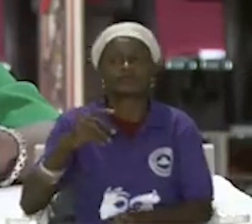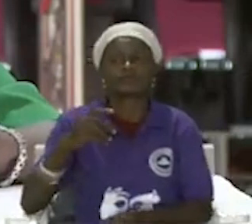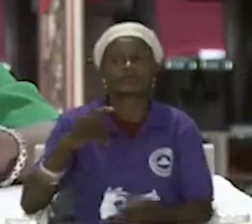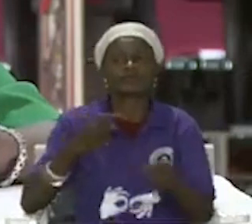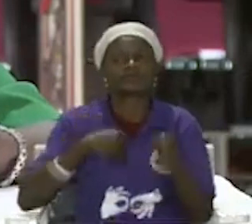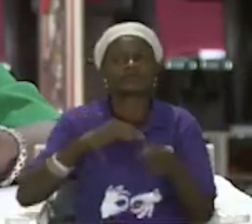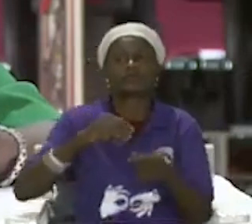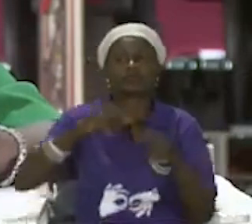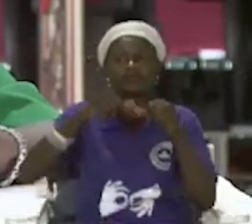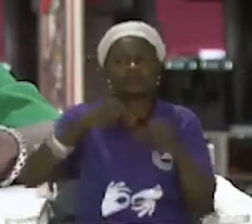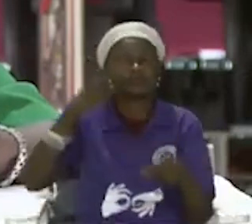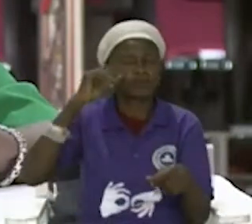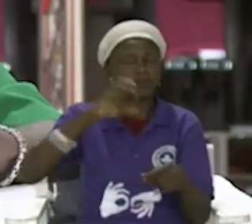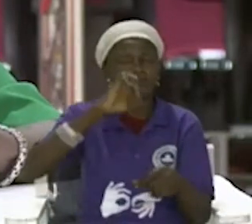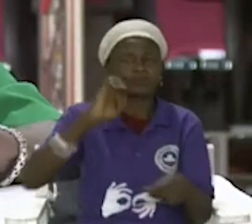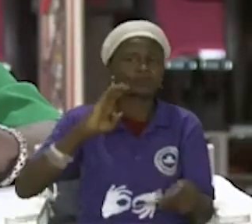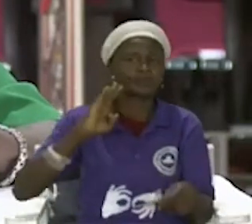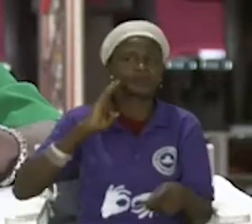Forever fruitful.